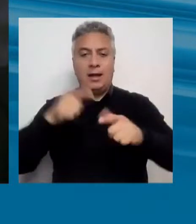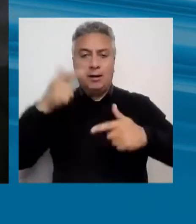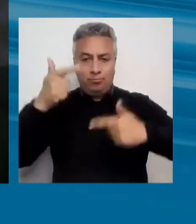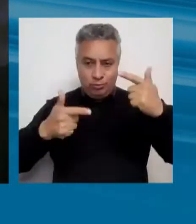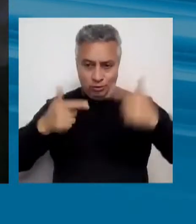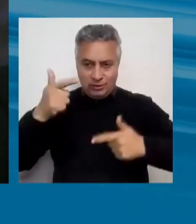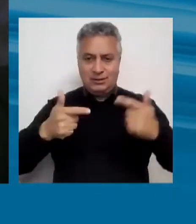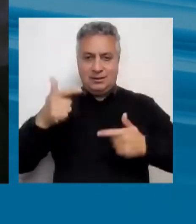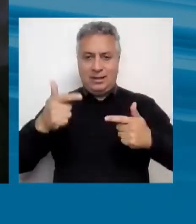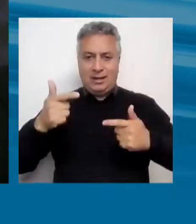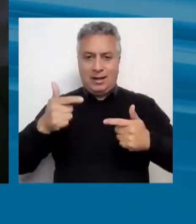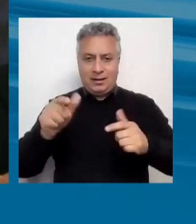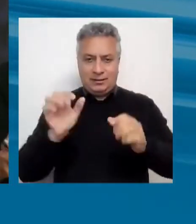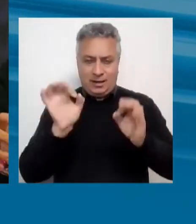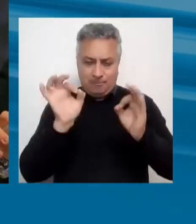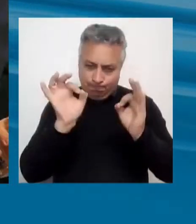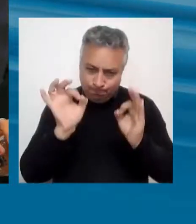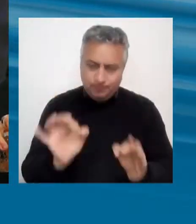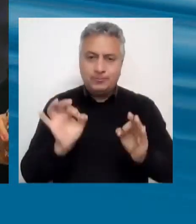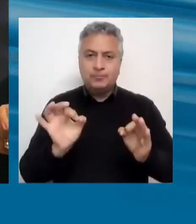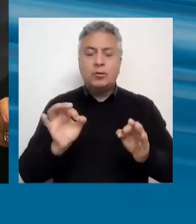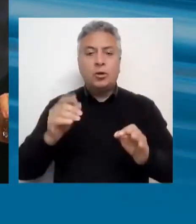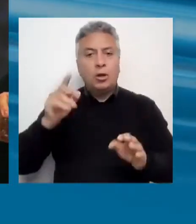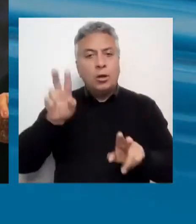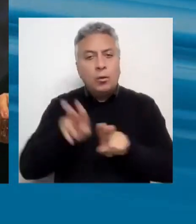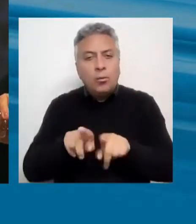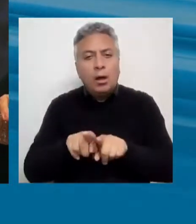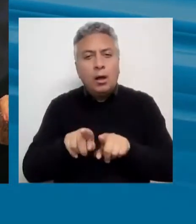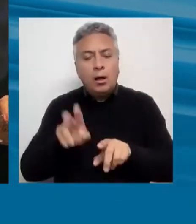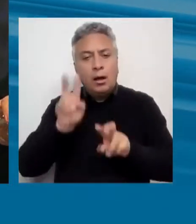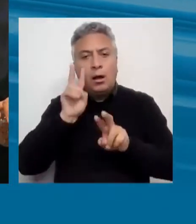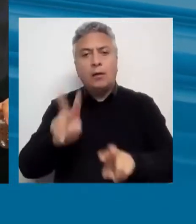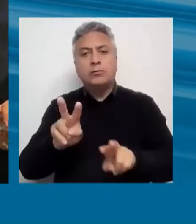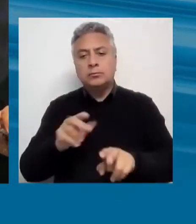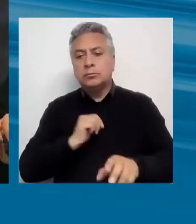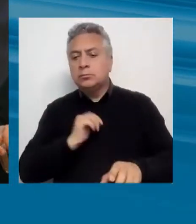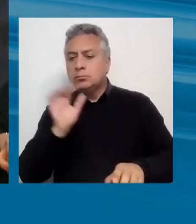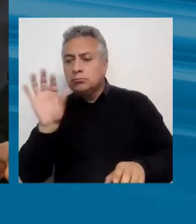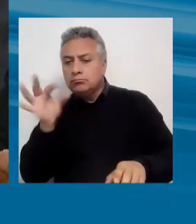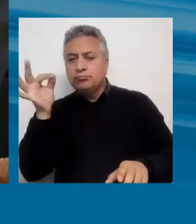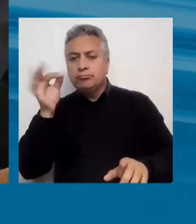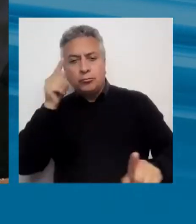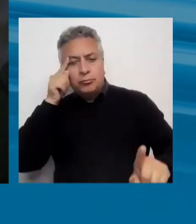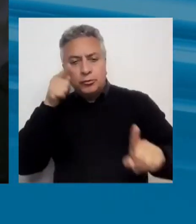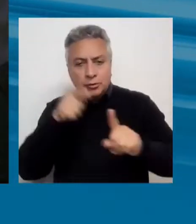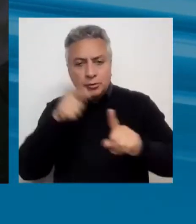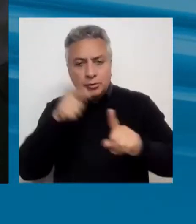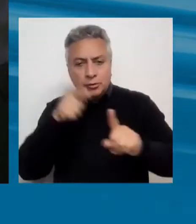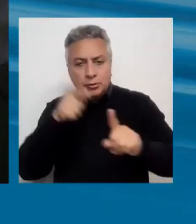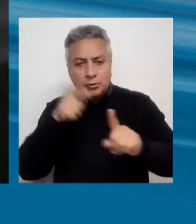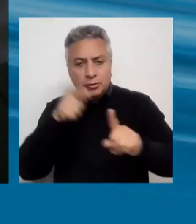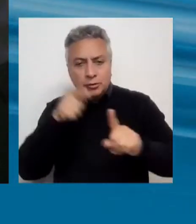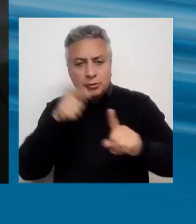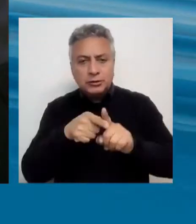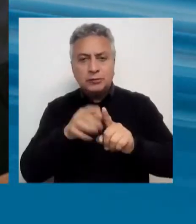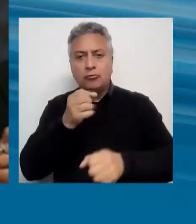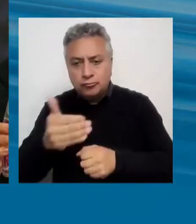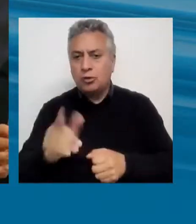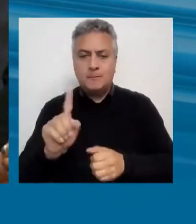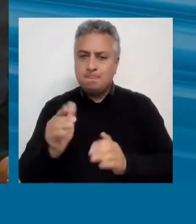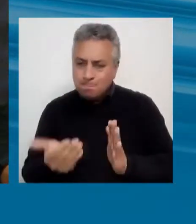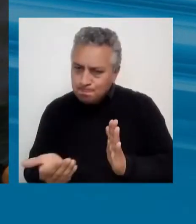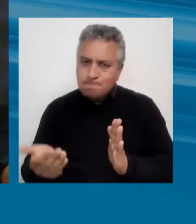are practical, that go beyond the simple identification of actions and objectives. It is for